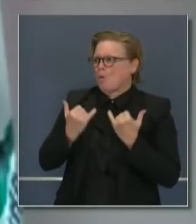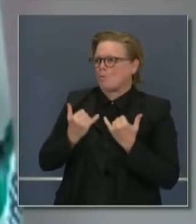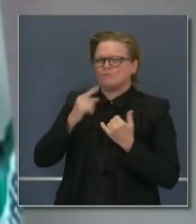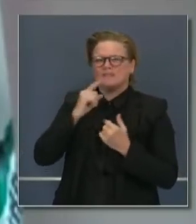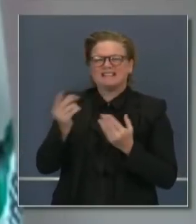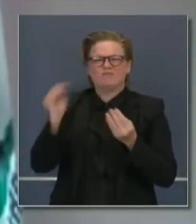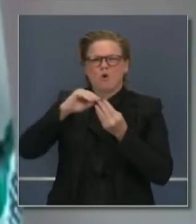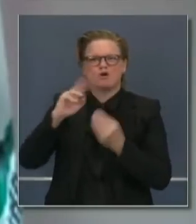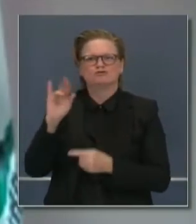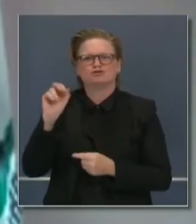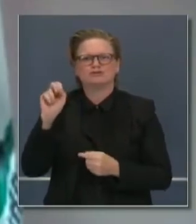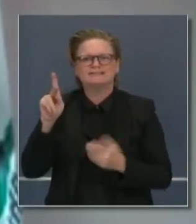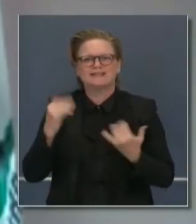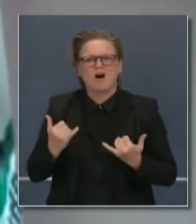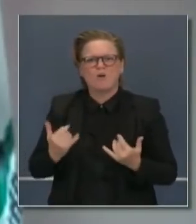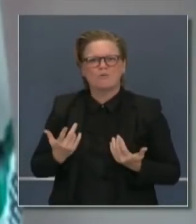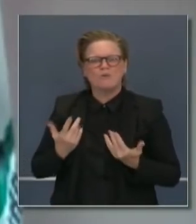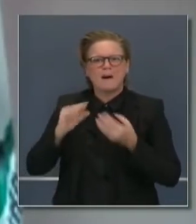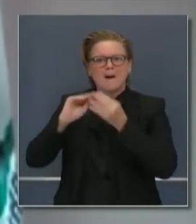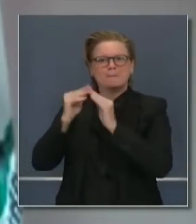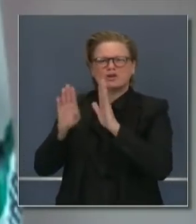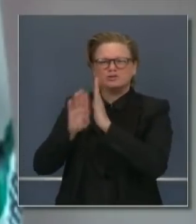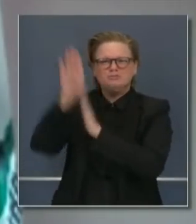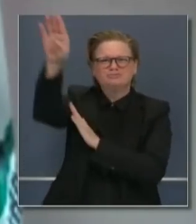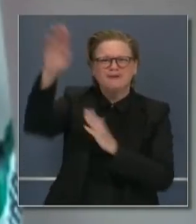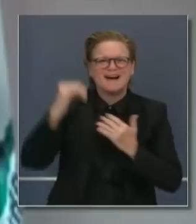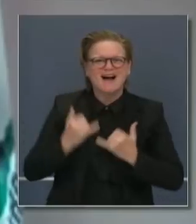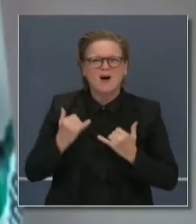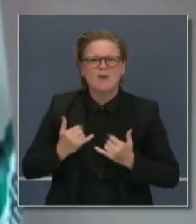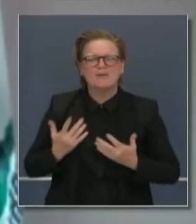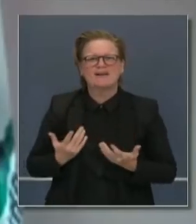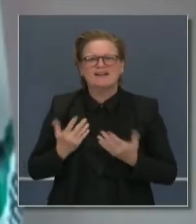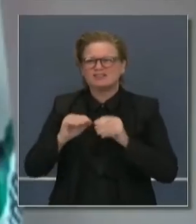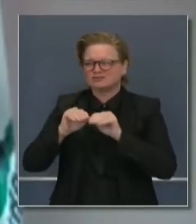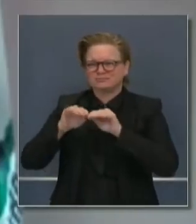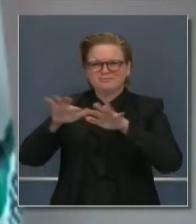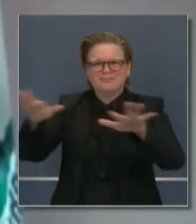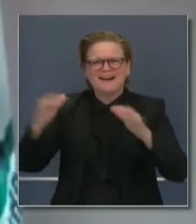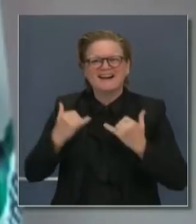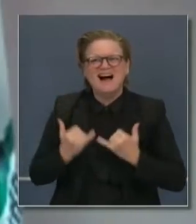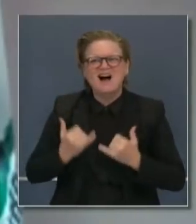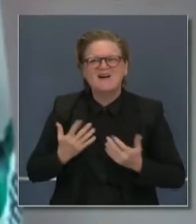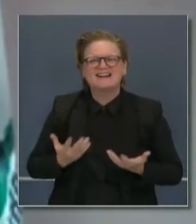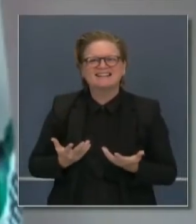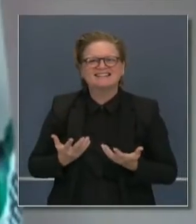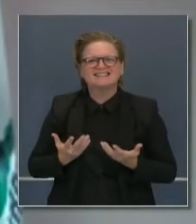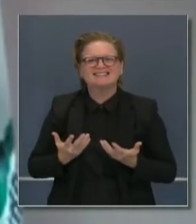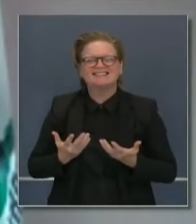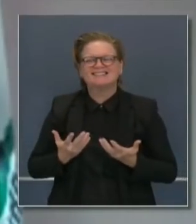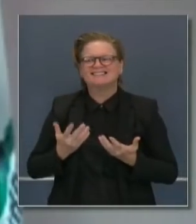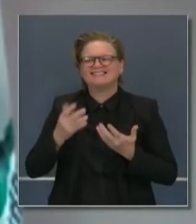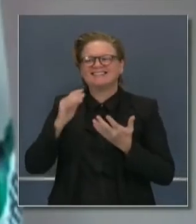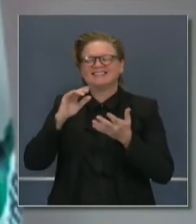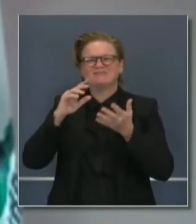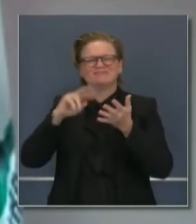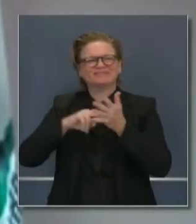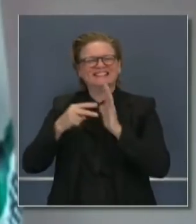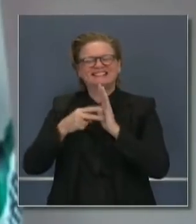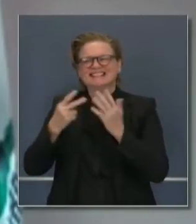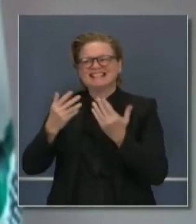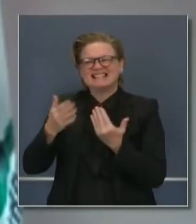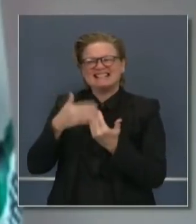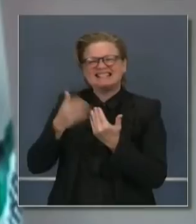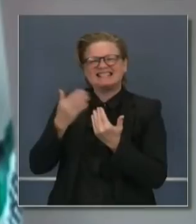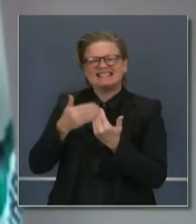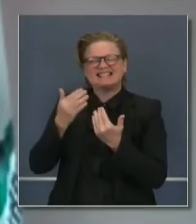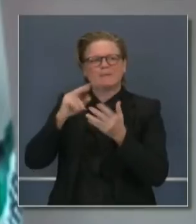and it's able to transmit not necessarily more easily, but because we have more of it circulating in our communities,